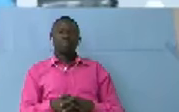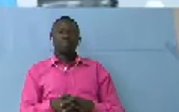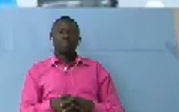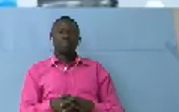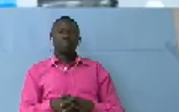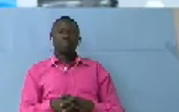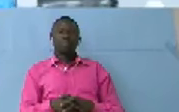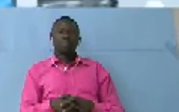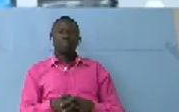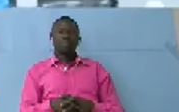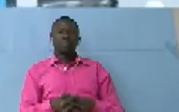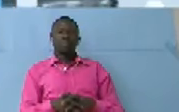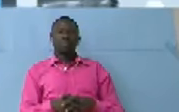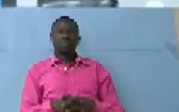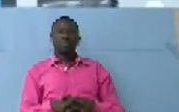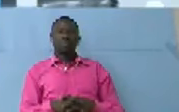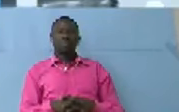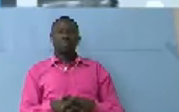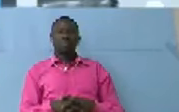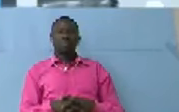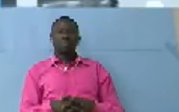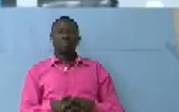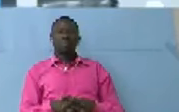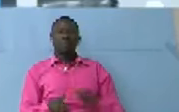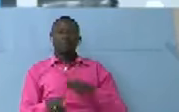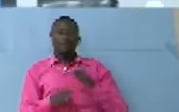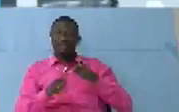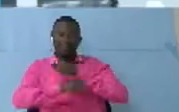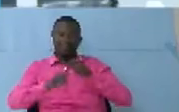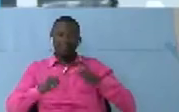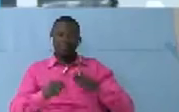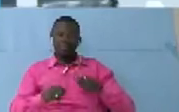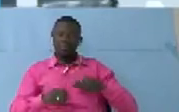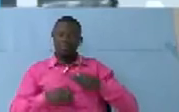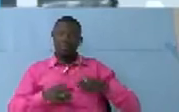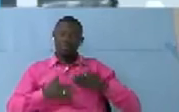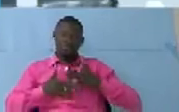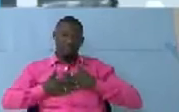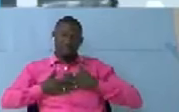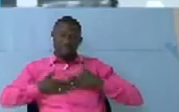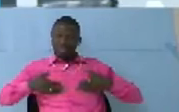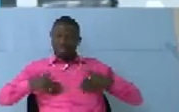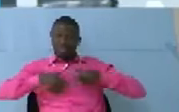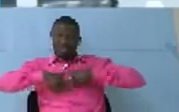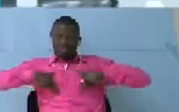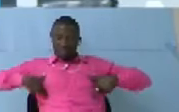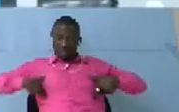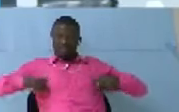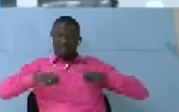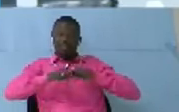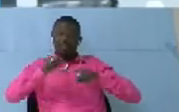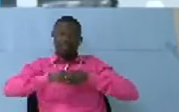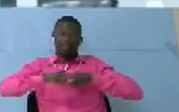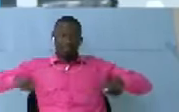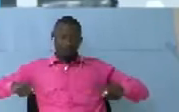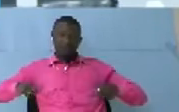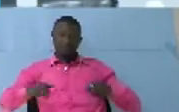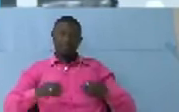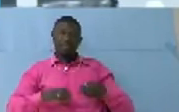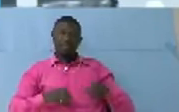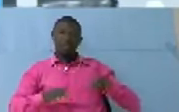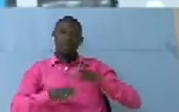So city tableau. They tied me on my waist and tied me to the chest and tied me against